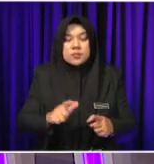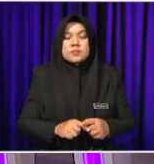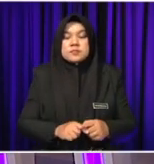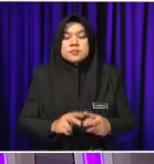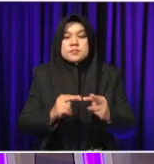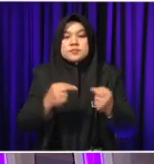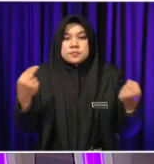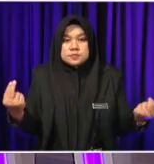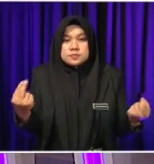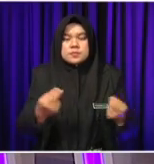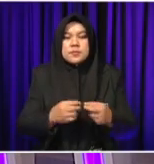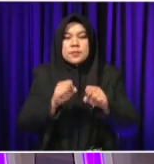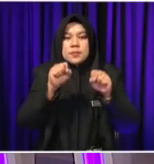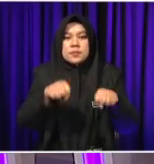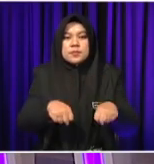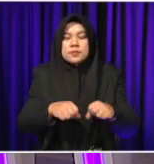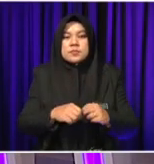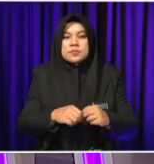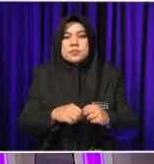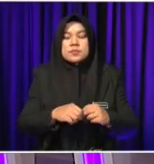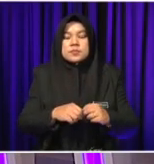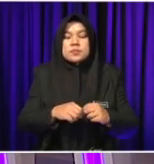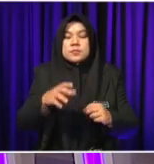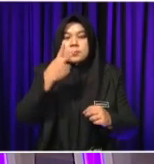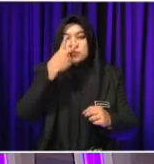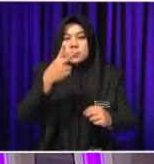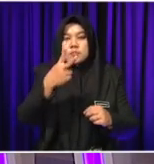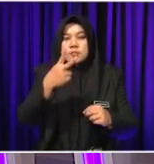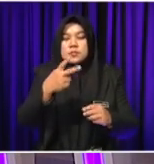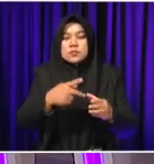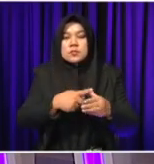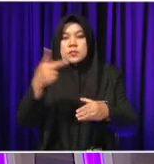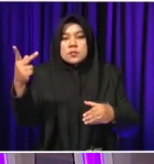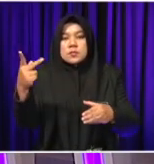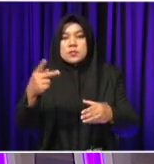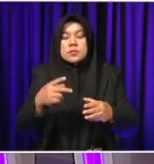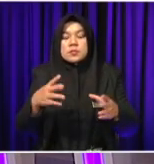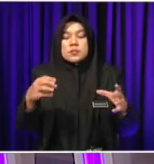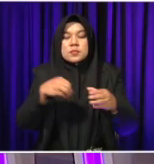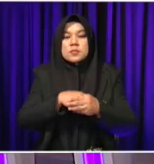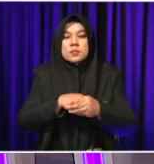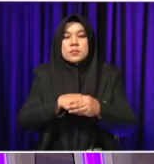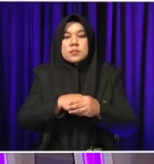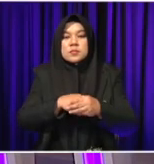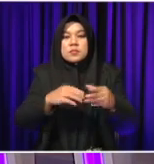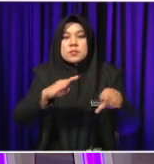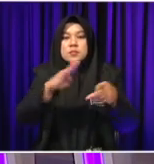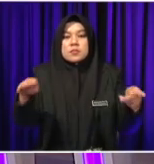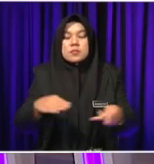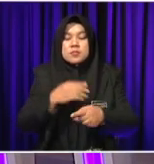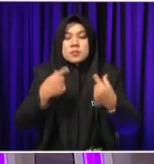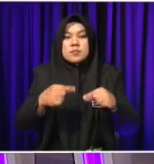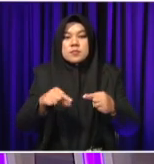interpret well on the whole picture of that novel, it can be interpreted into a board game. Wow, amazing. And